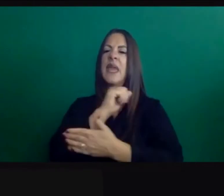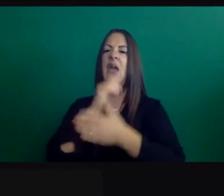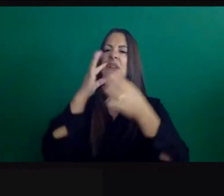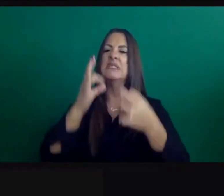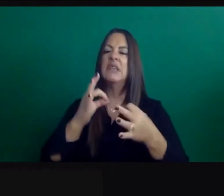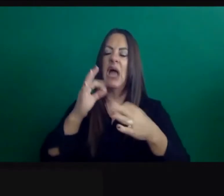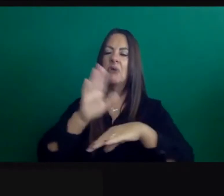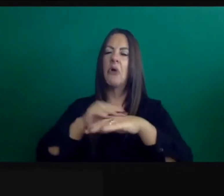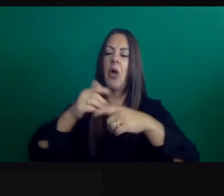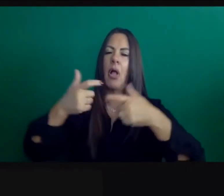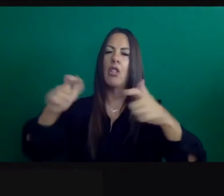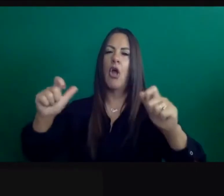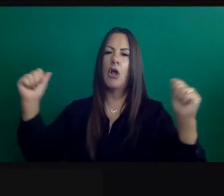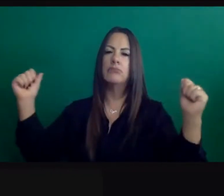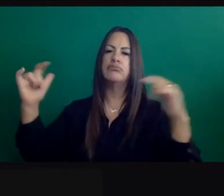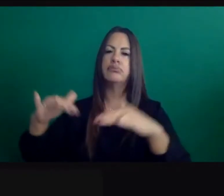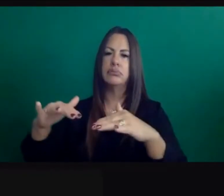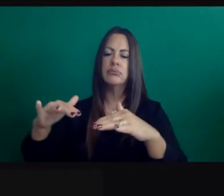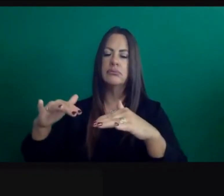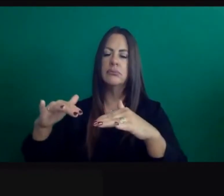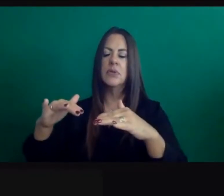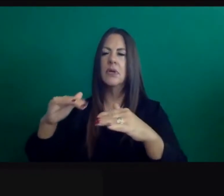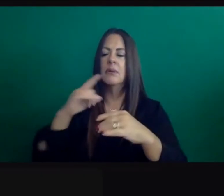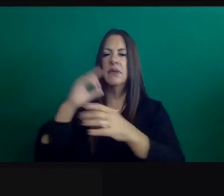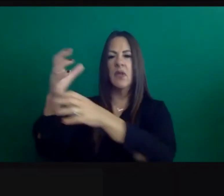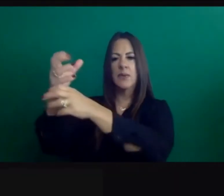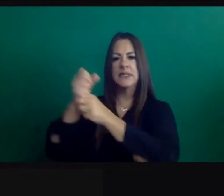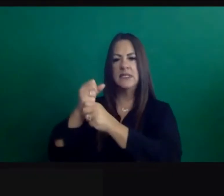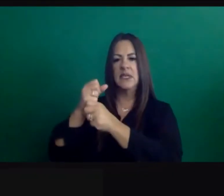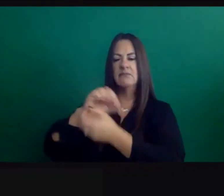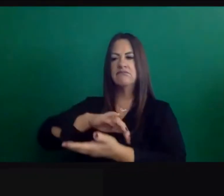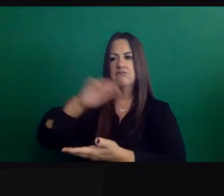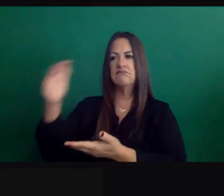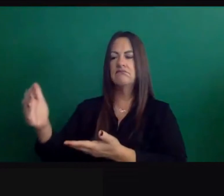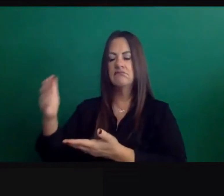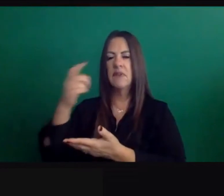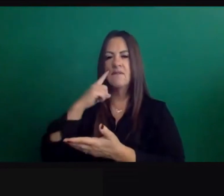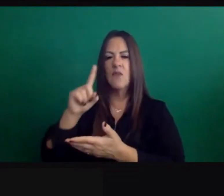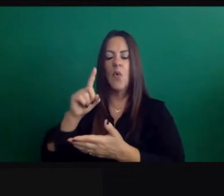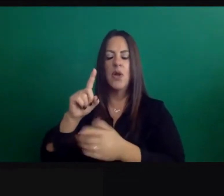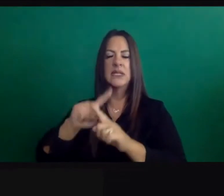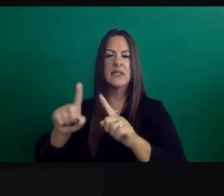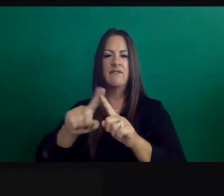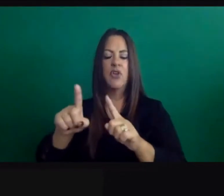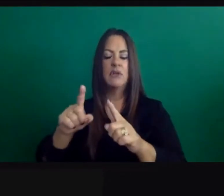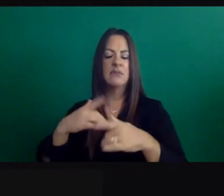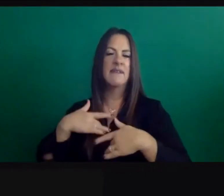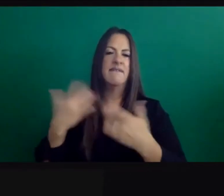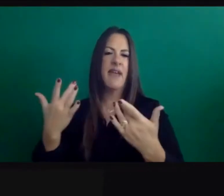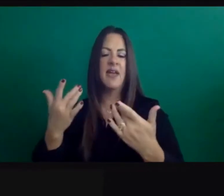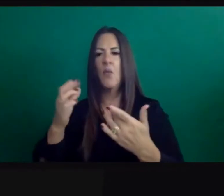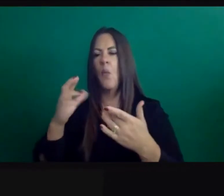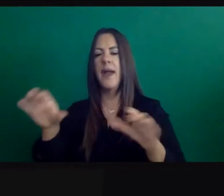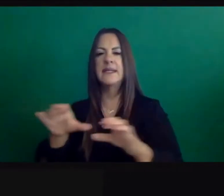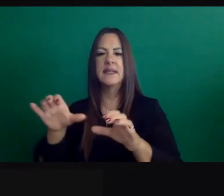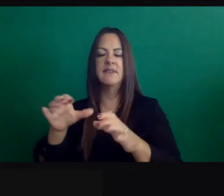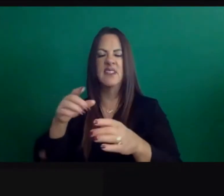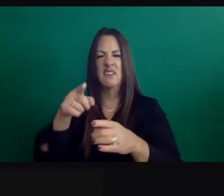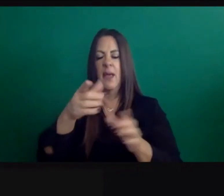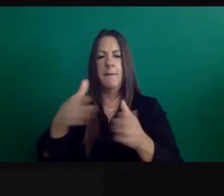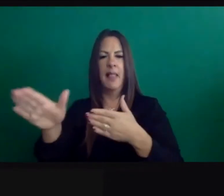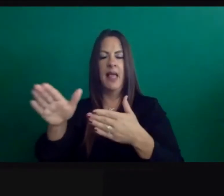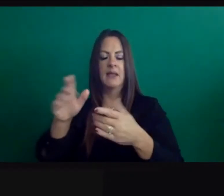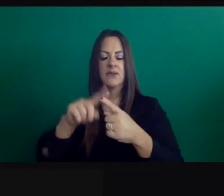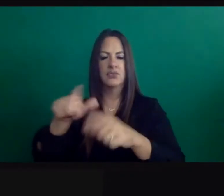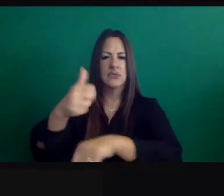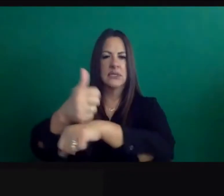have the supply of vaccine now for events and activities that will happen over the next many days. And then